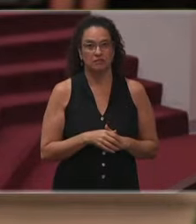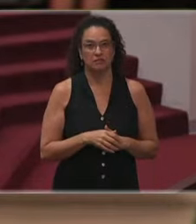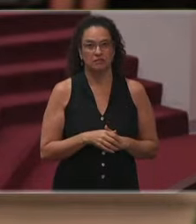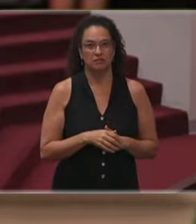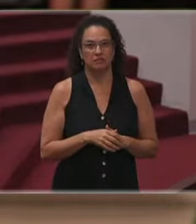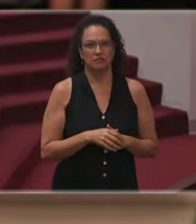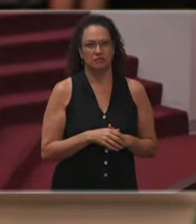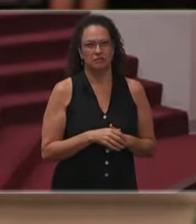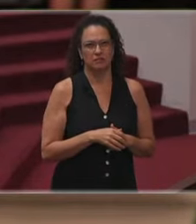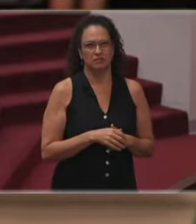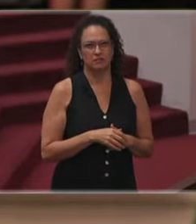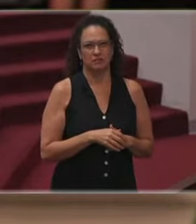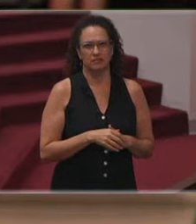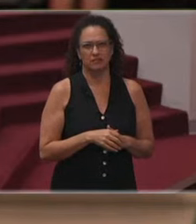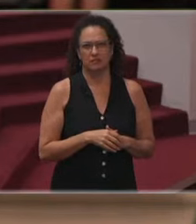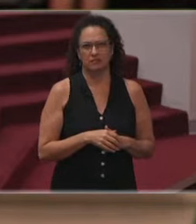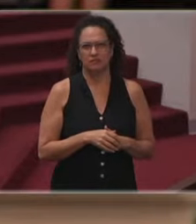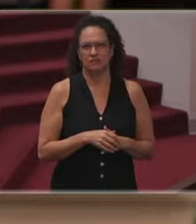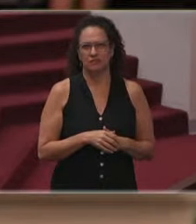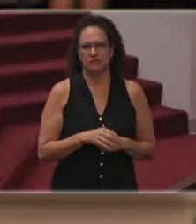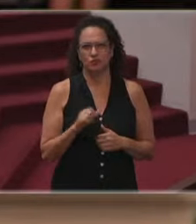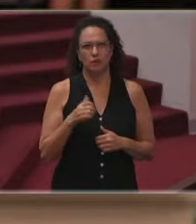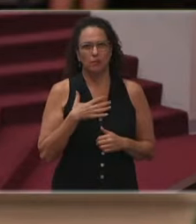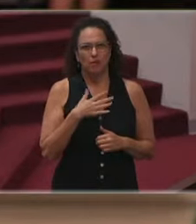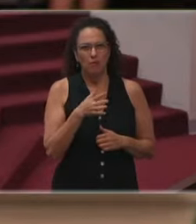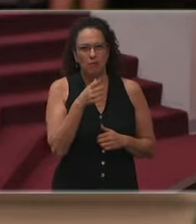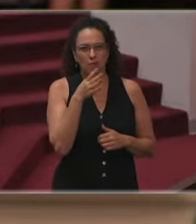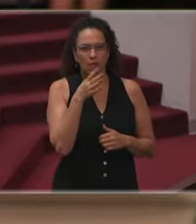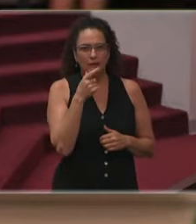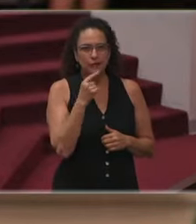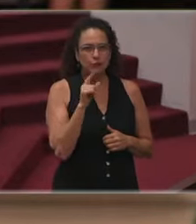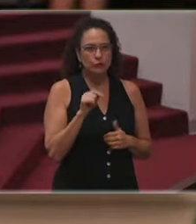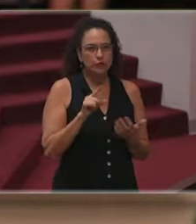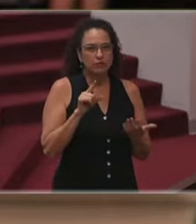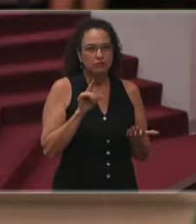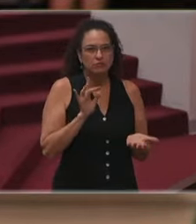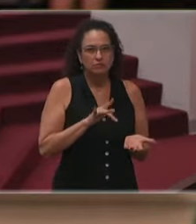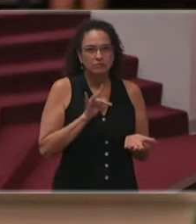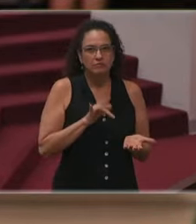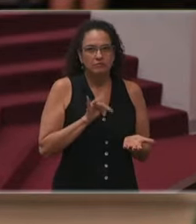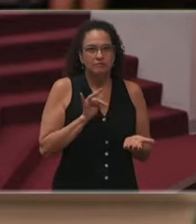you can, what it, my mother says, tweet, tweet, tweaky.